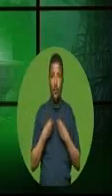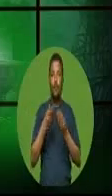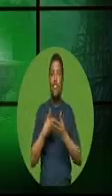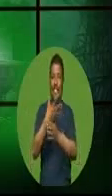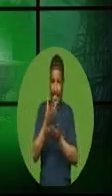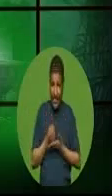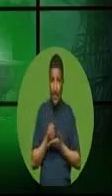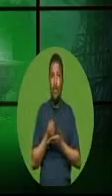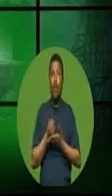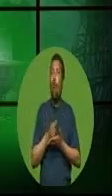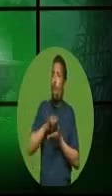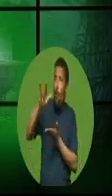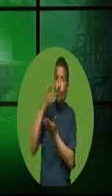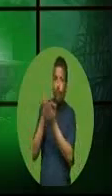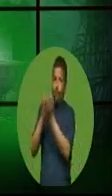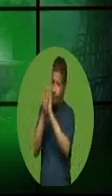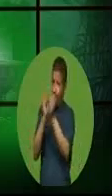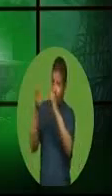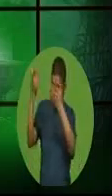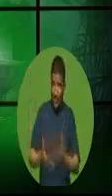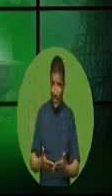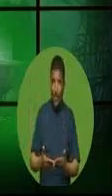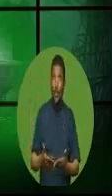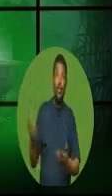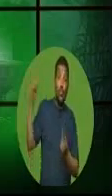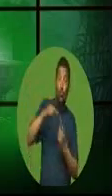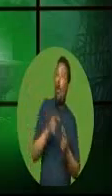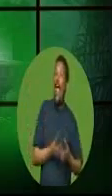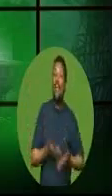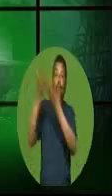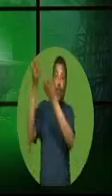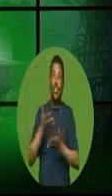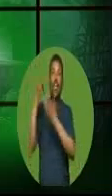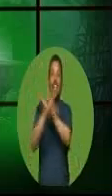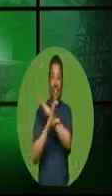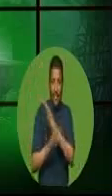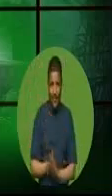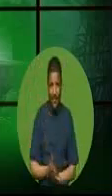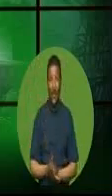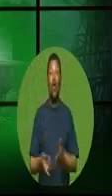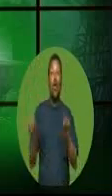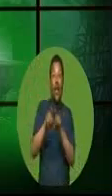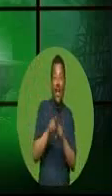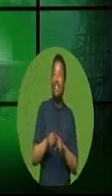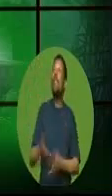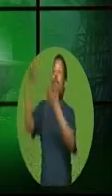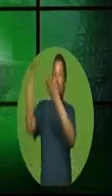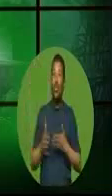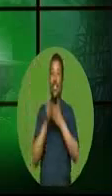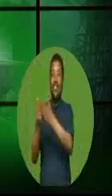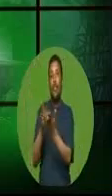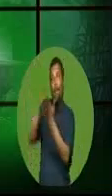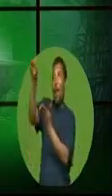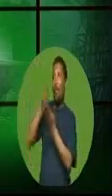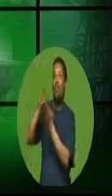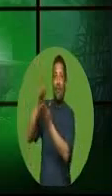receipts of foreign currencies to the exporting country, whereas imports lead to